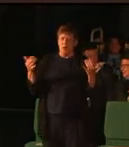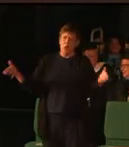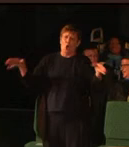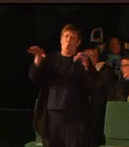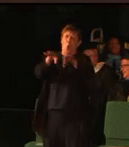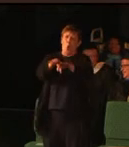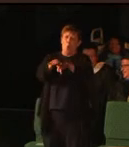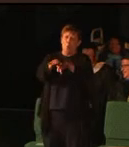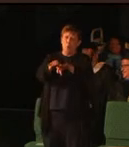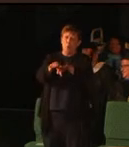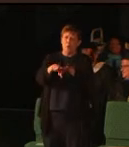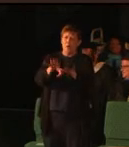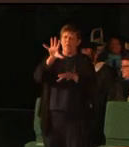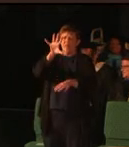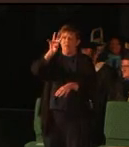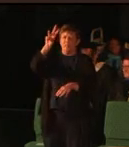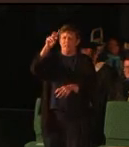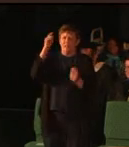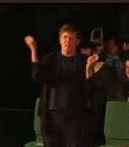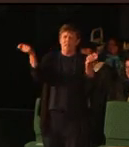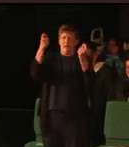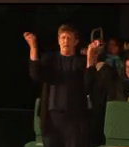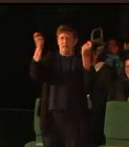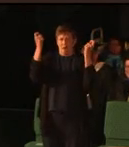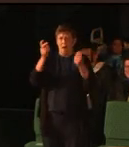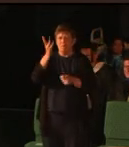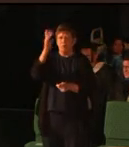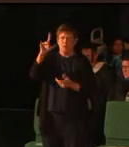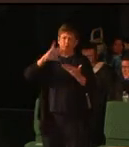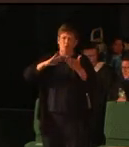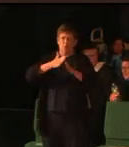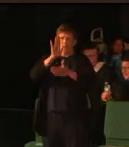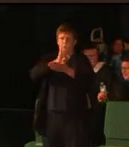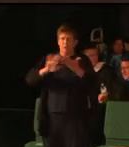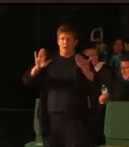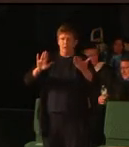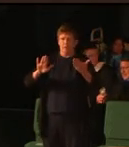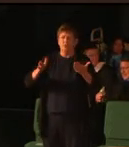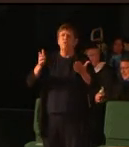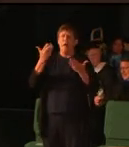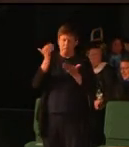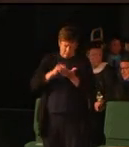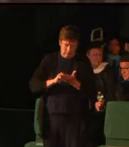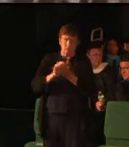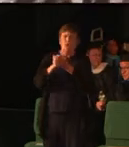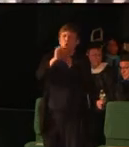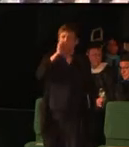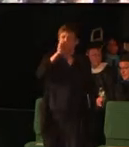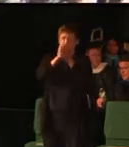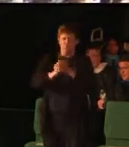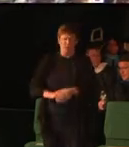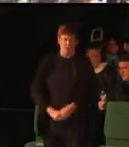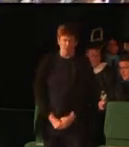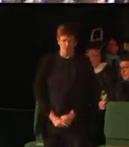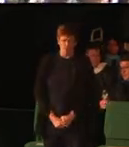annual commencement exercise of Bristol Community College. Again, congratulations.